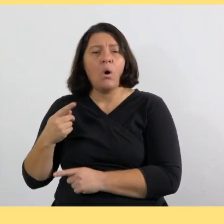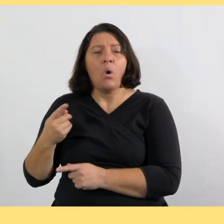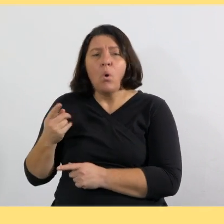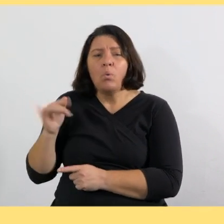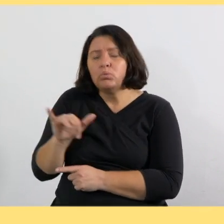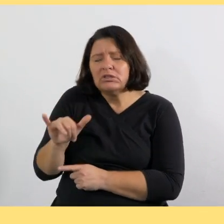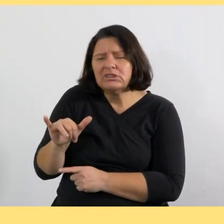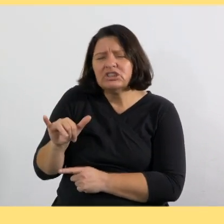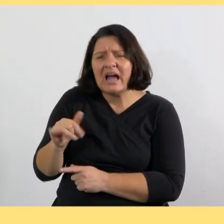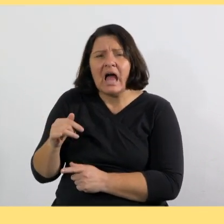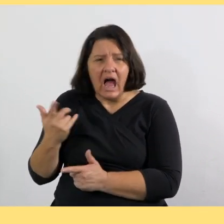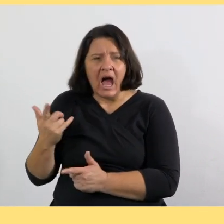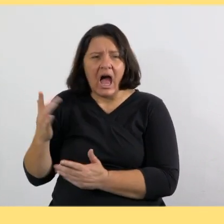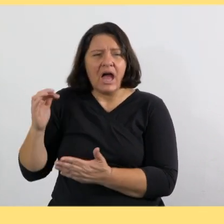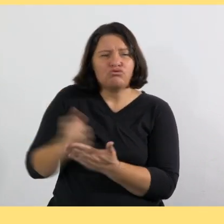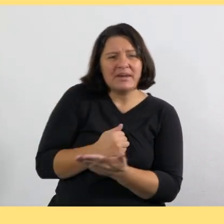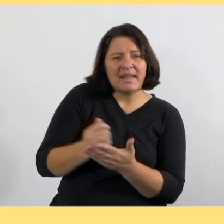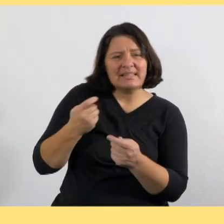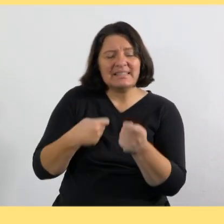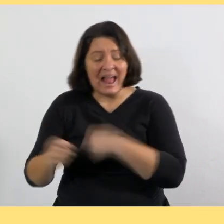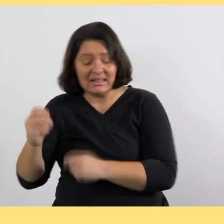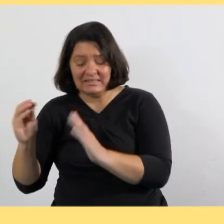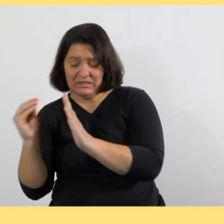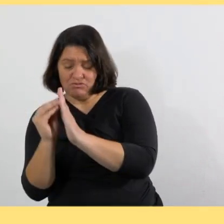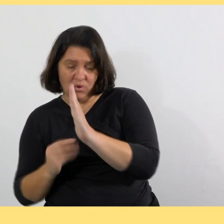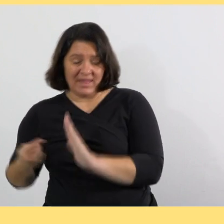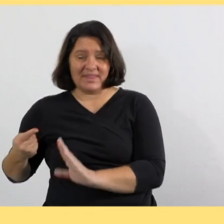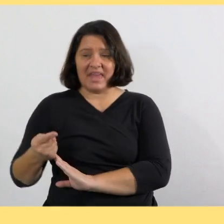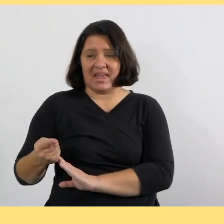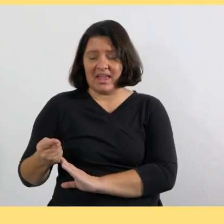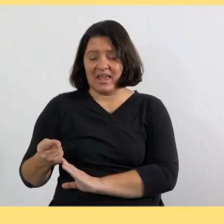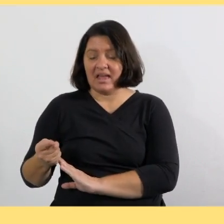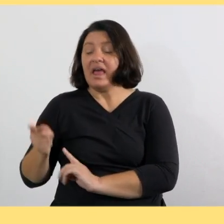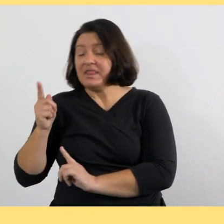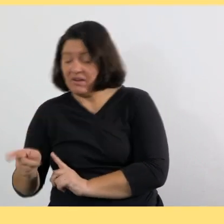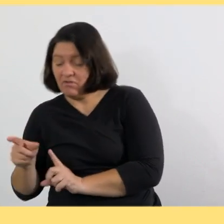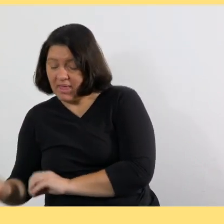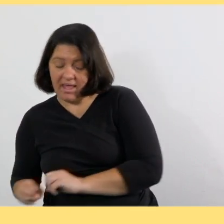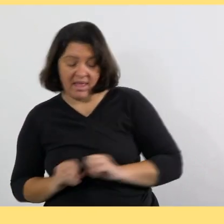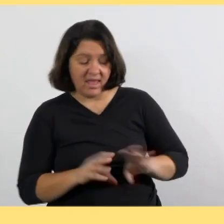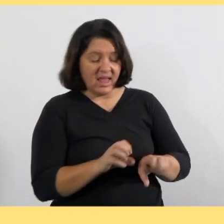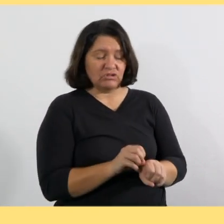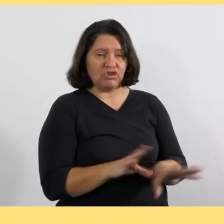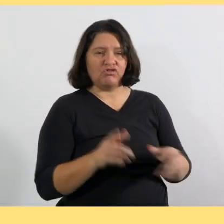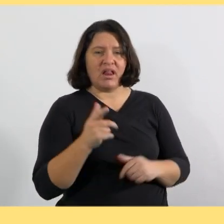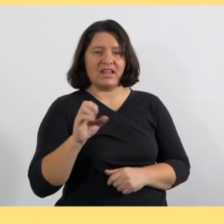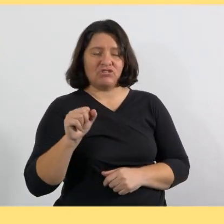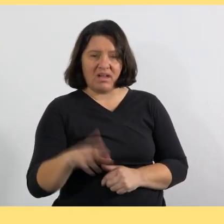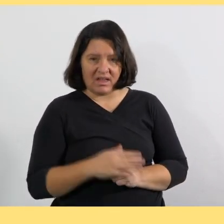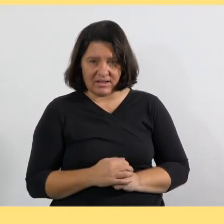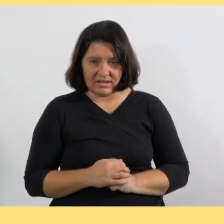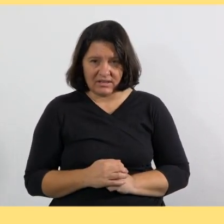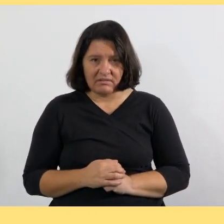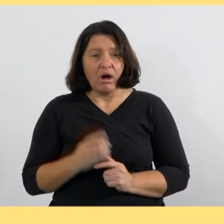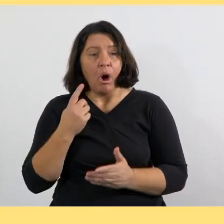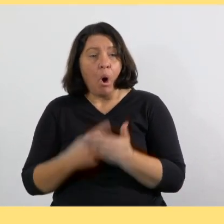credit journals. So credit sales are recorded before they are posted to the general ledger. Only credit sales of trading